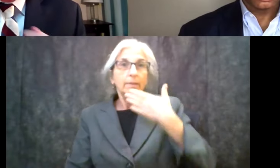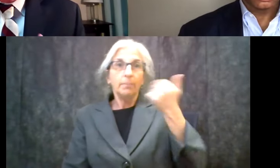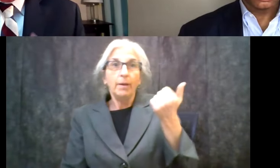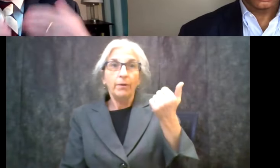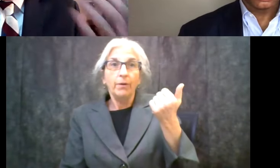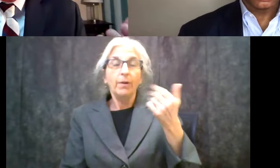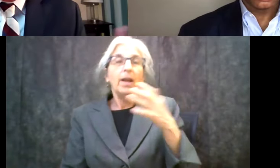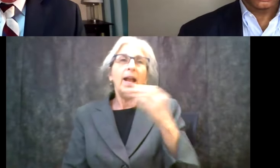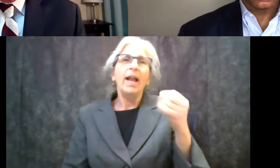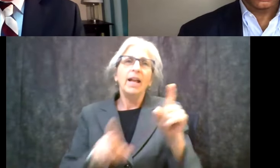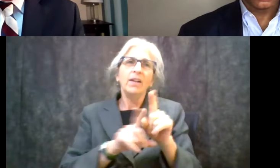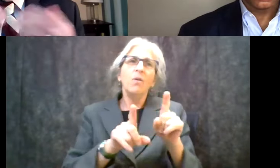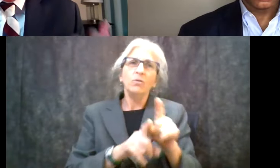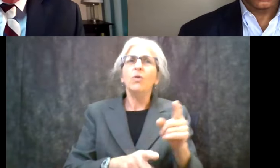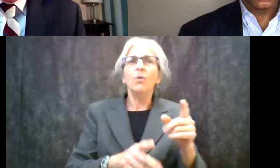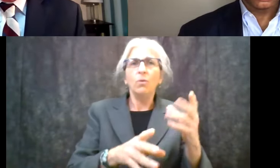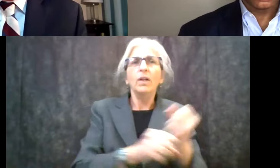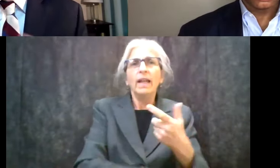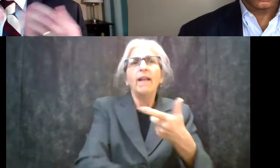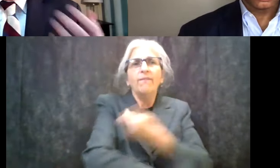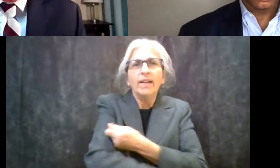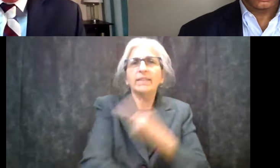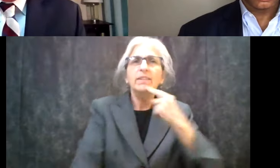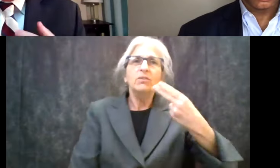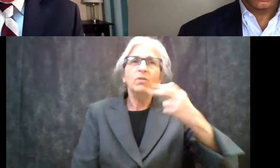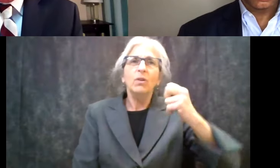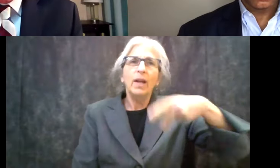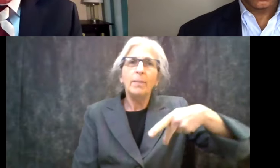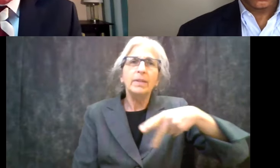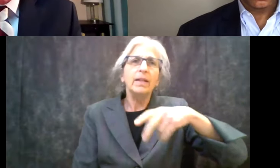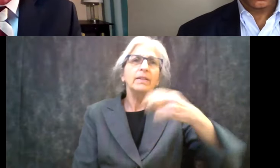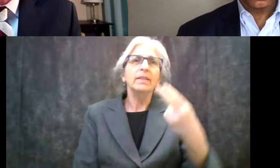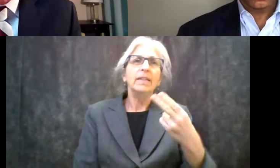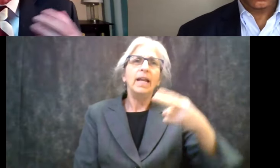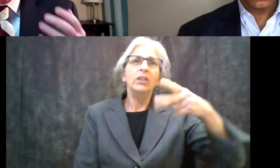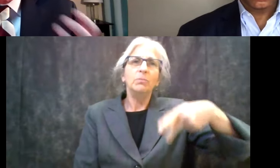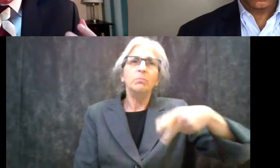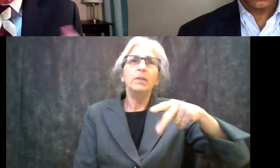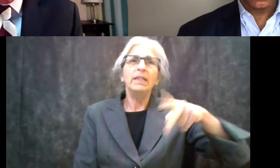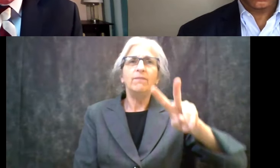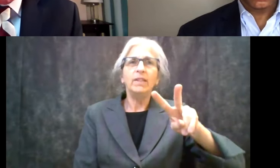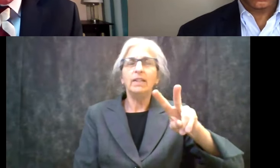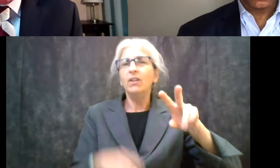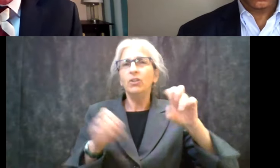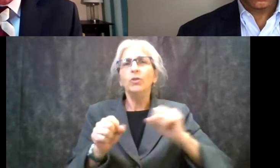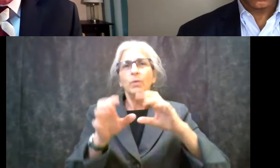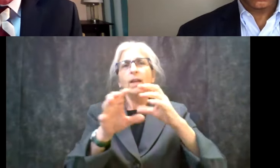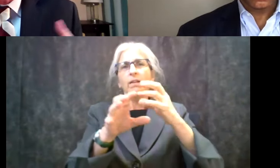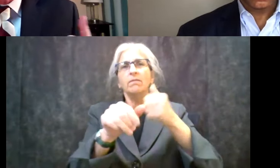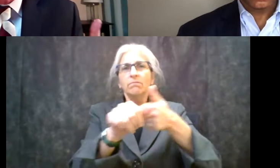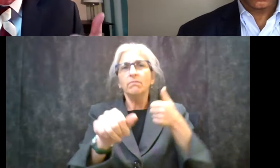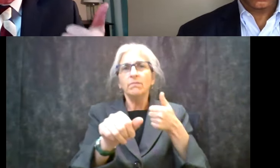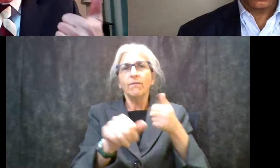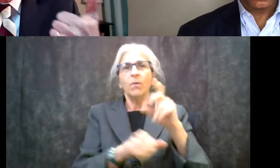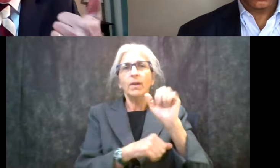you know, other things like get your vaccines for hepatitis and HPV, you know, you can prevent cancer with vaccination. So those are recommendations that are very strong to prevent